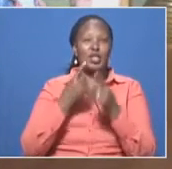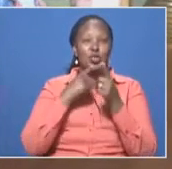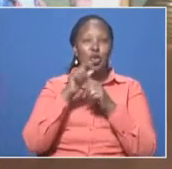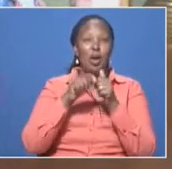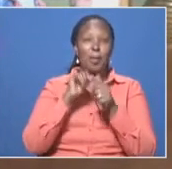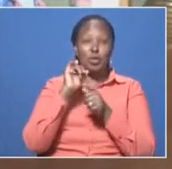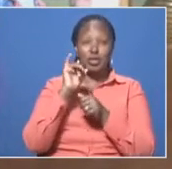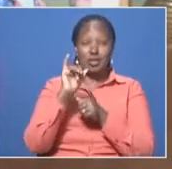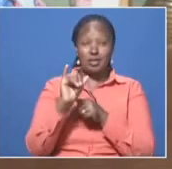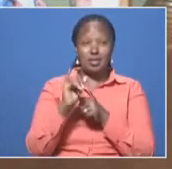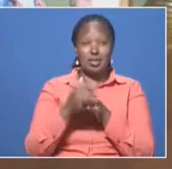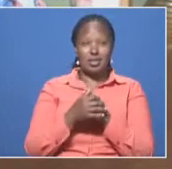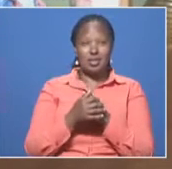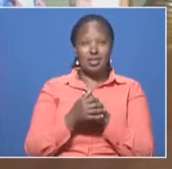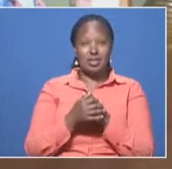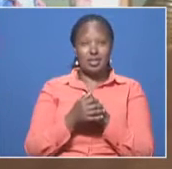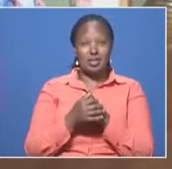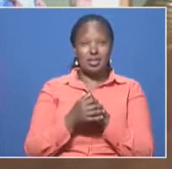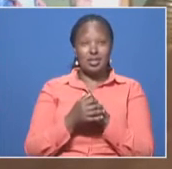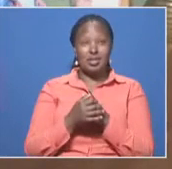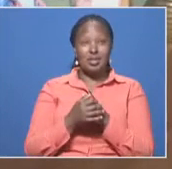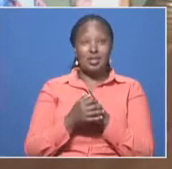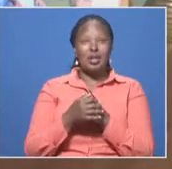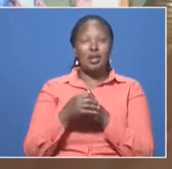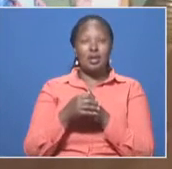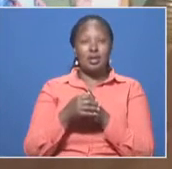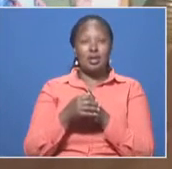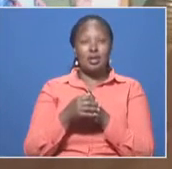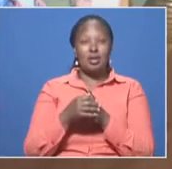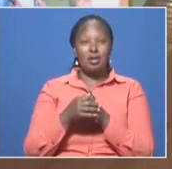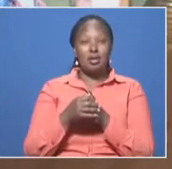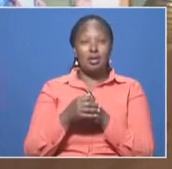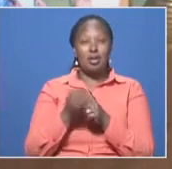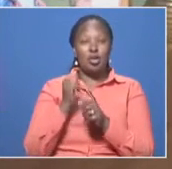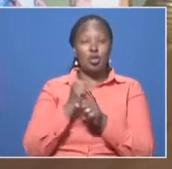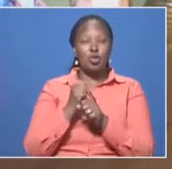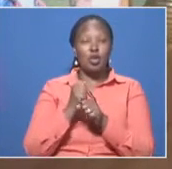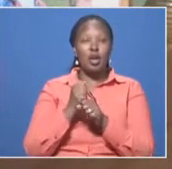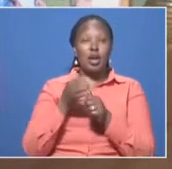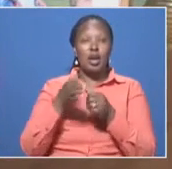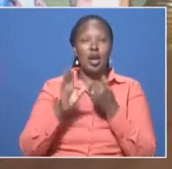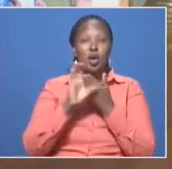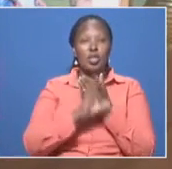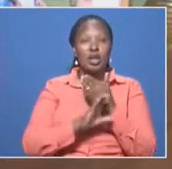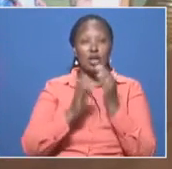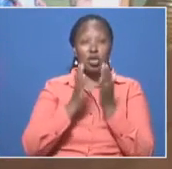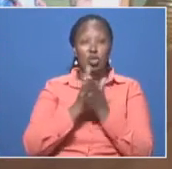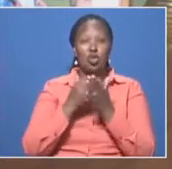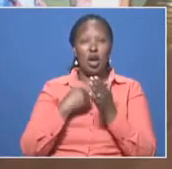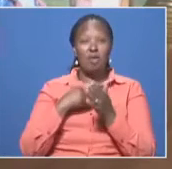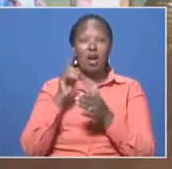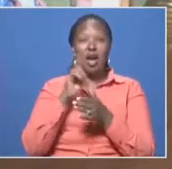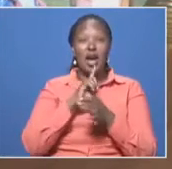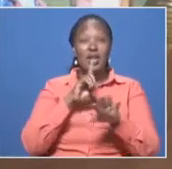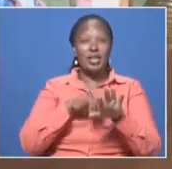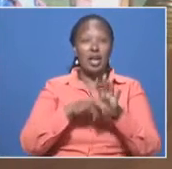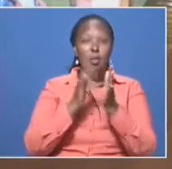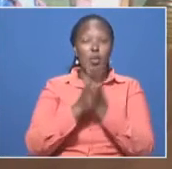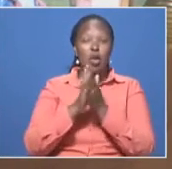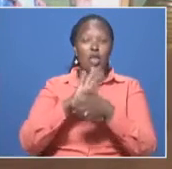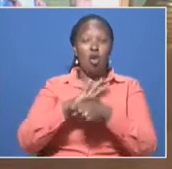about running for office right now. Right now, the country is going through a tough time with